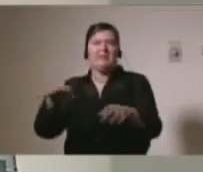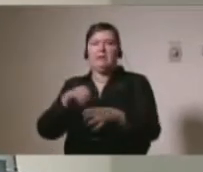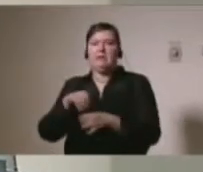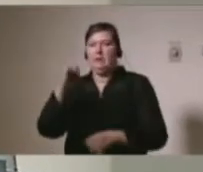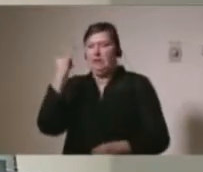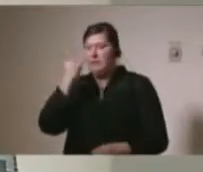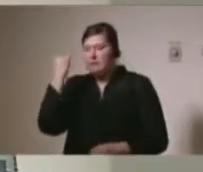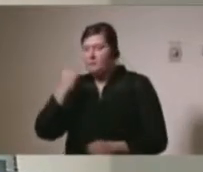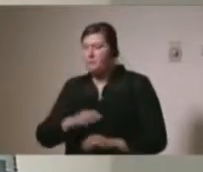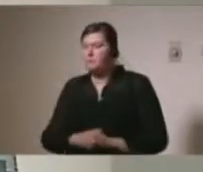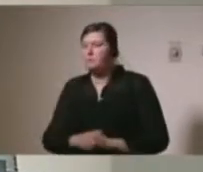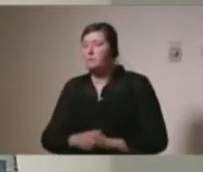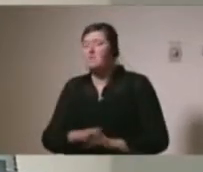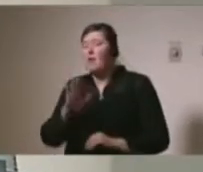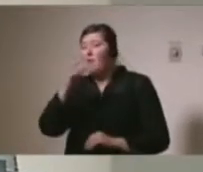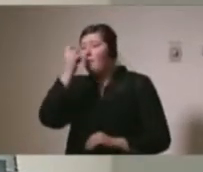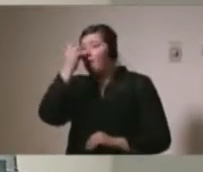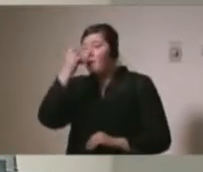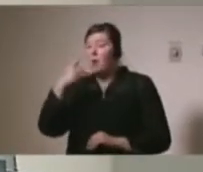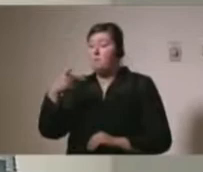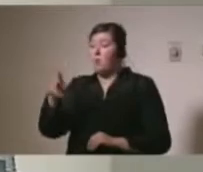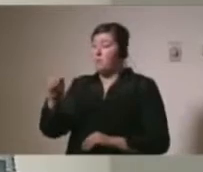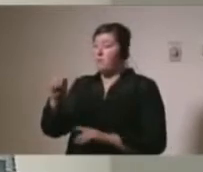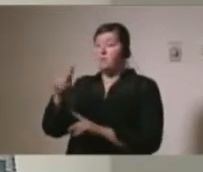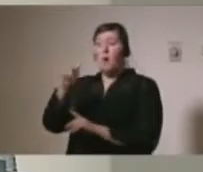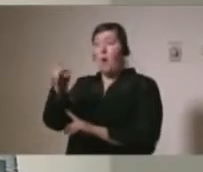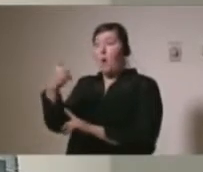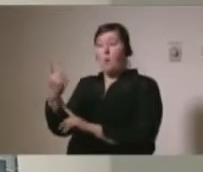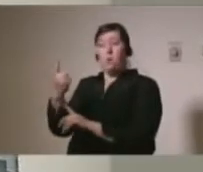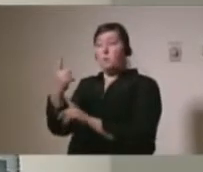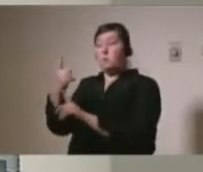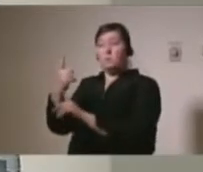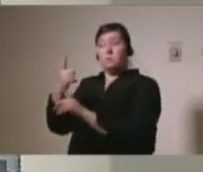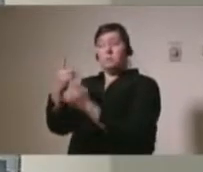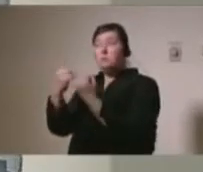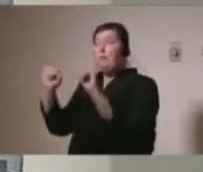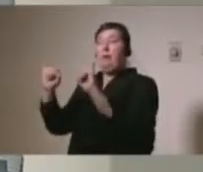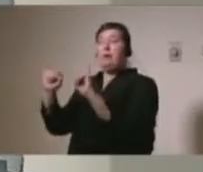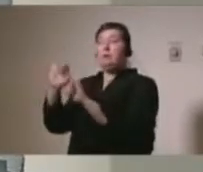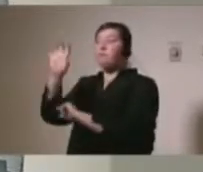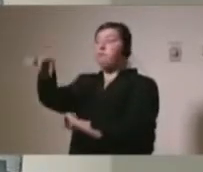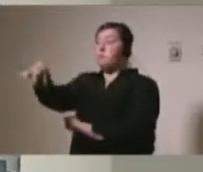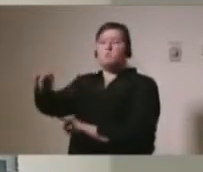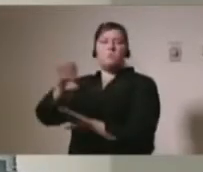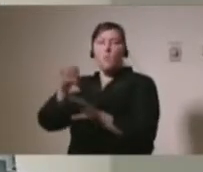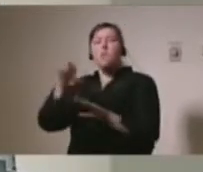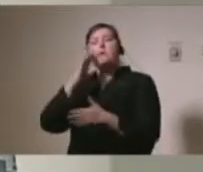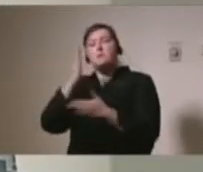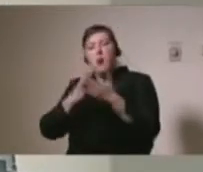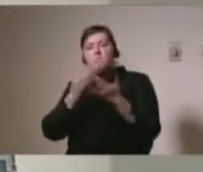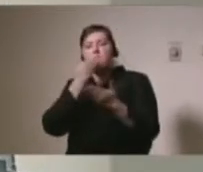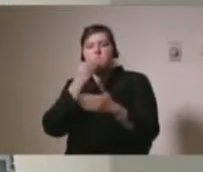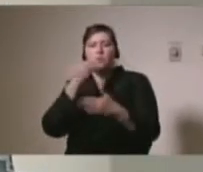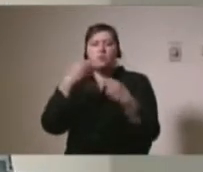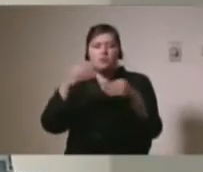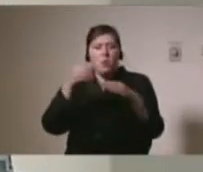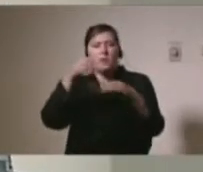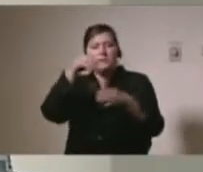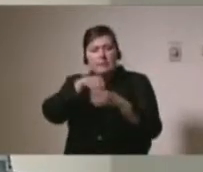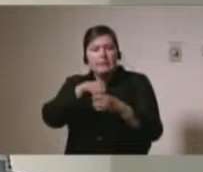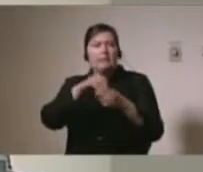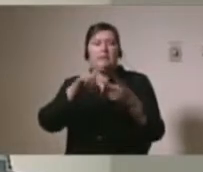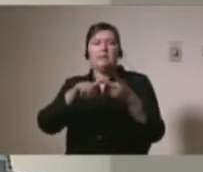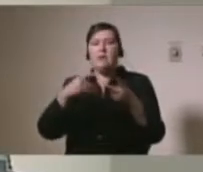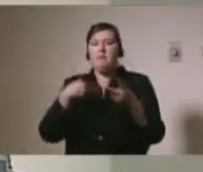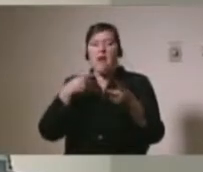of small supermarkets where postal, financial, telephone, banking, digital,